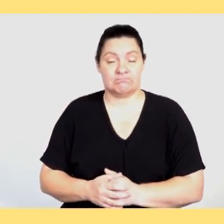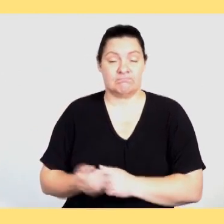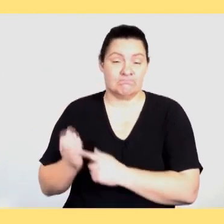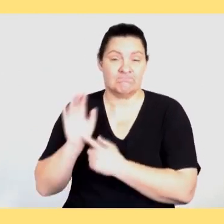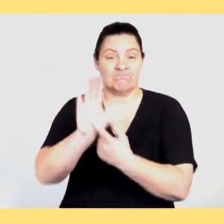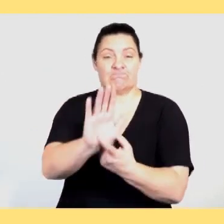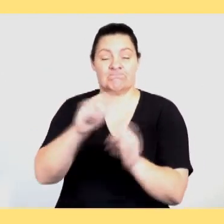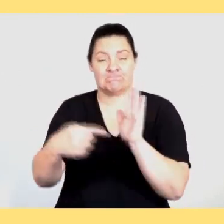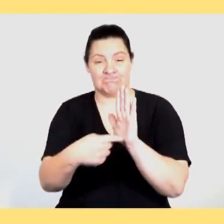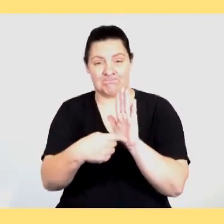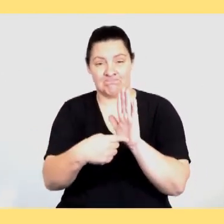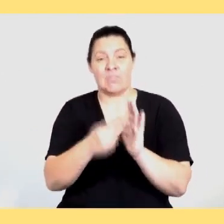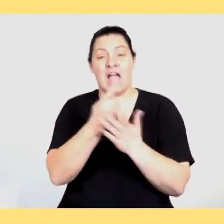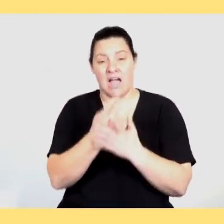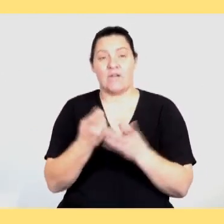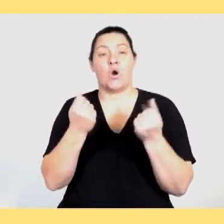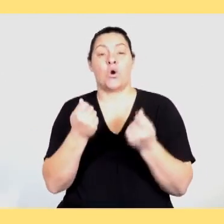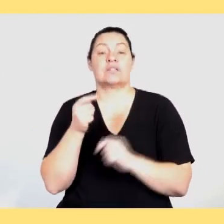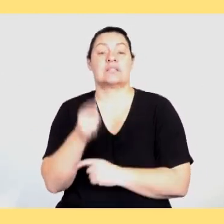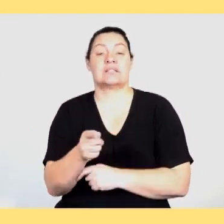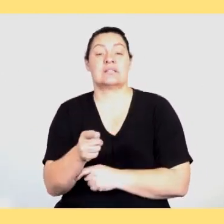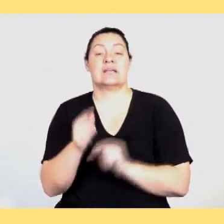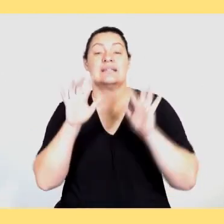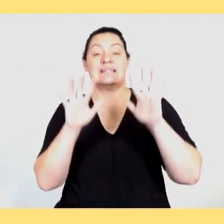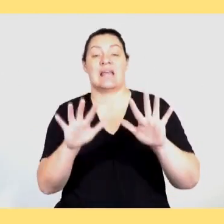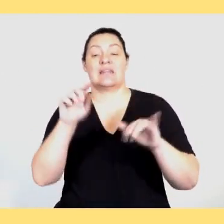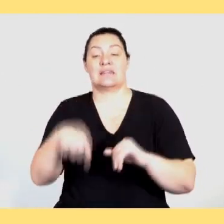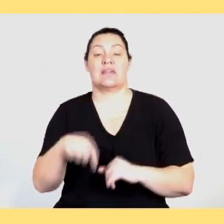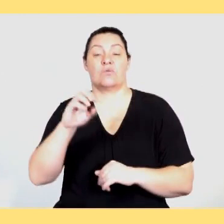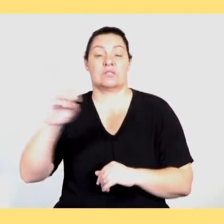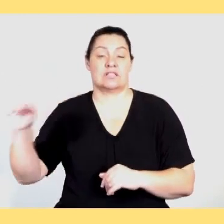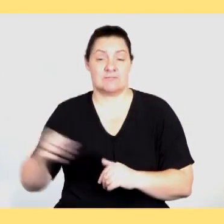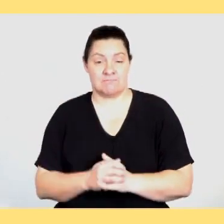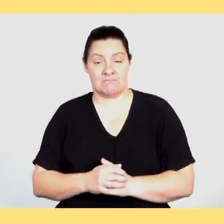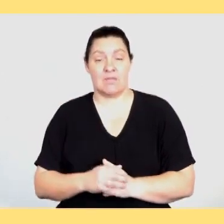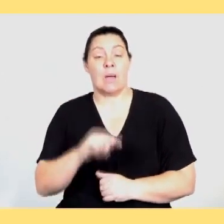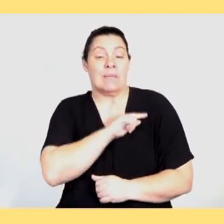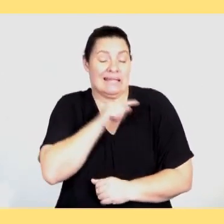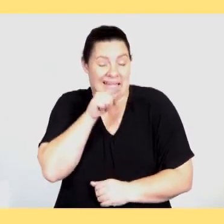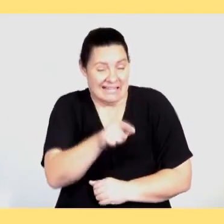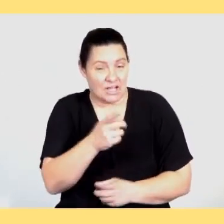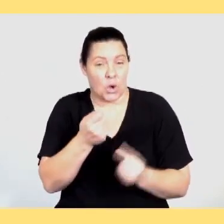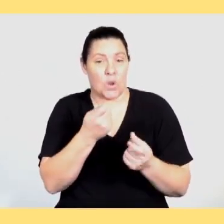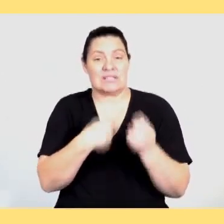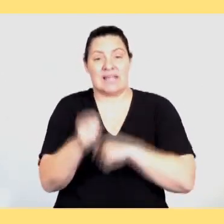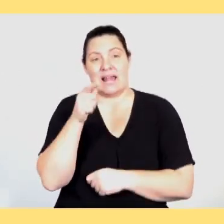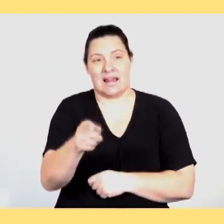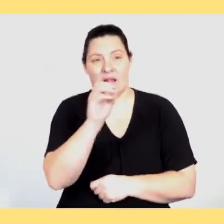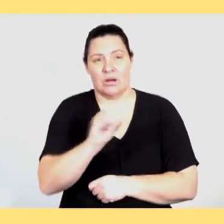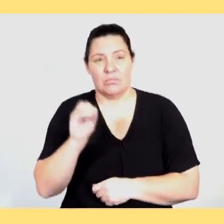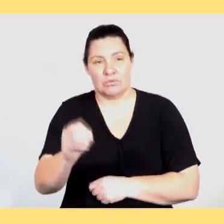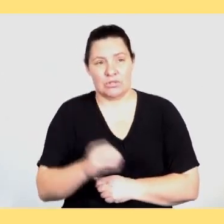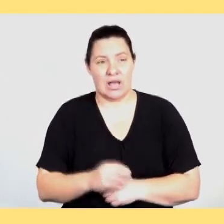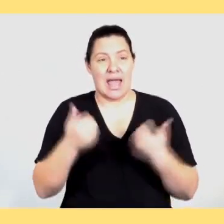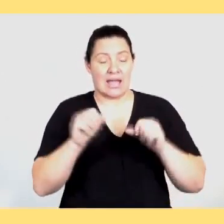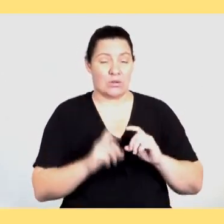12,500. Once we do that, we get cost, which is 10,000. That becomes our cost of sales.